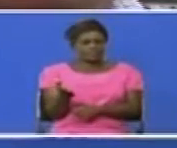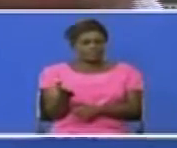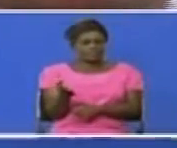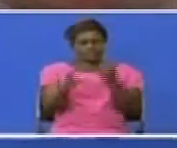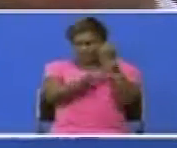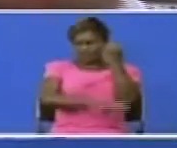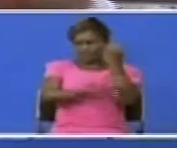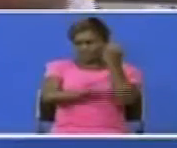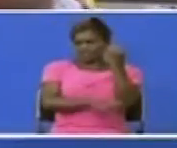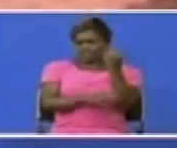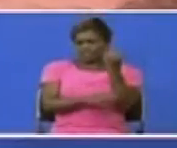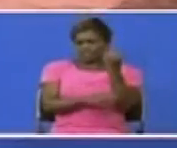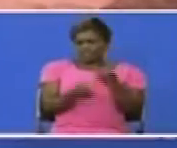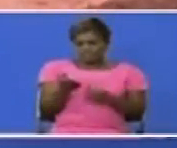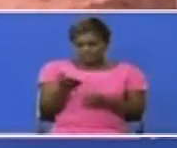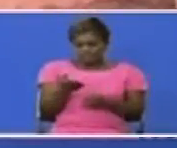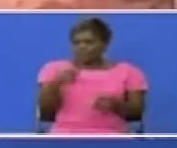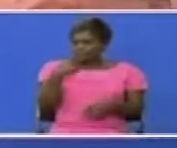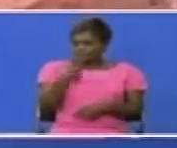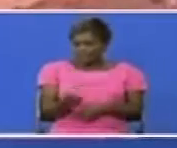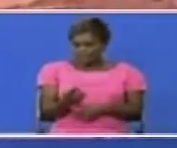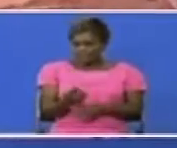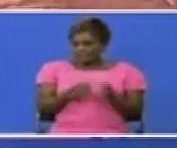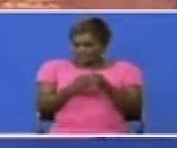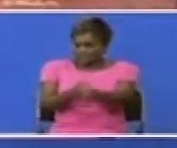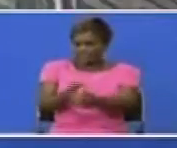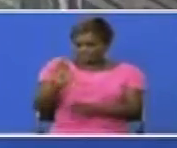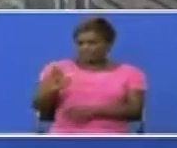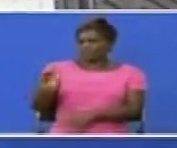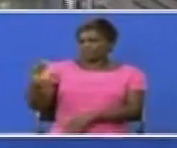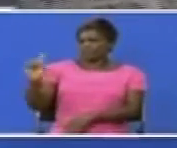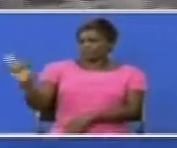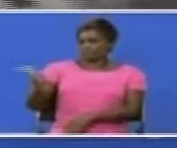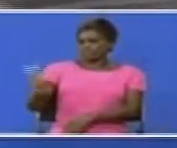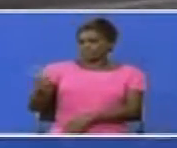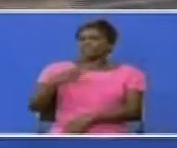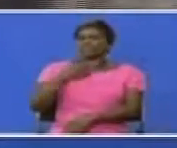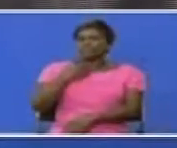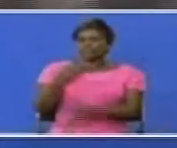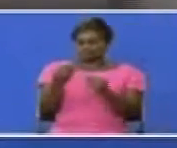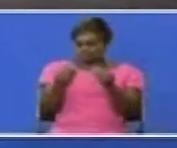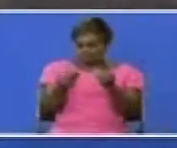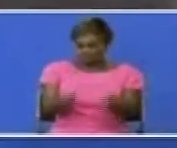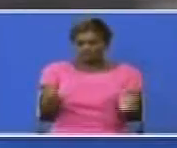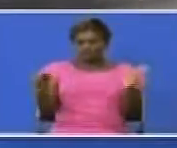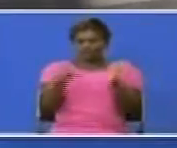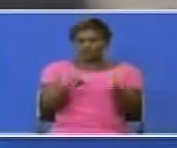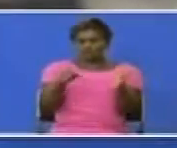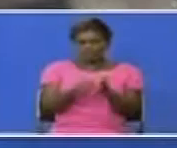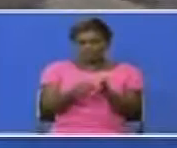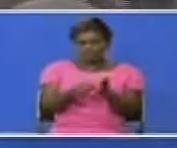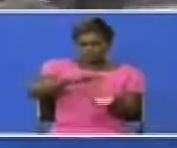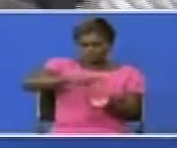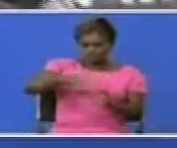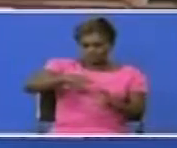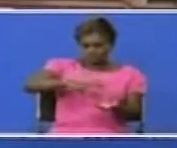in this country, and that shocks a lot of people. He says under his leadership, his ministry will endeavor to solve what has always been seen as perennial conflicts